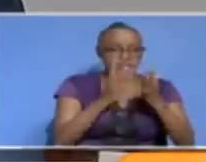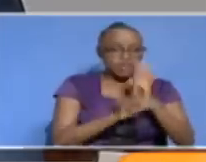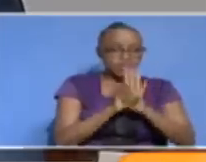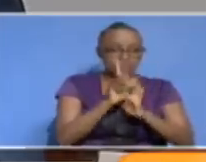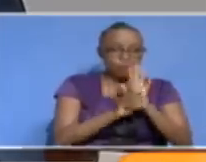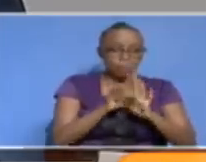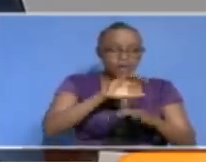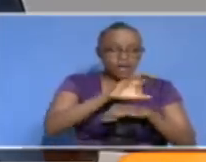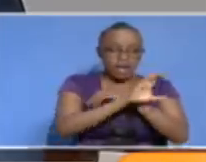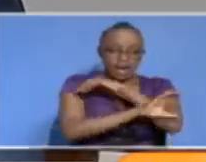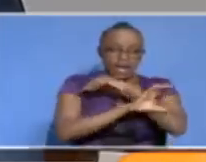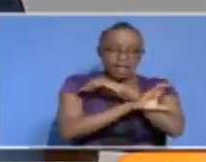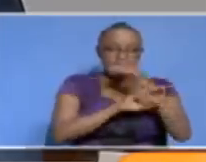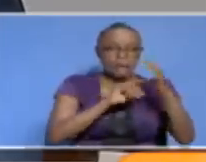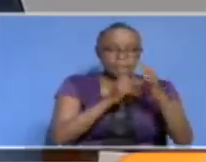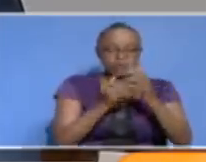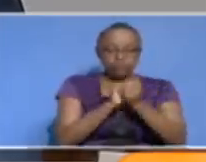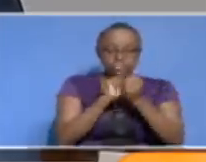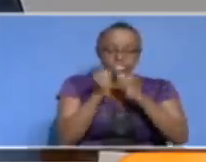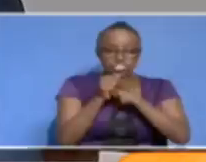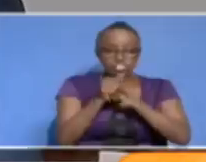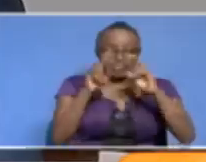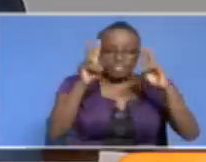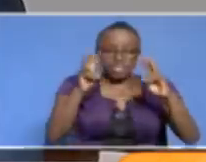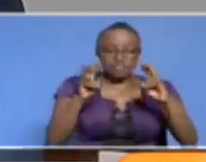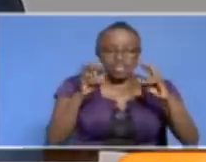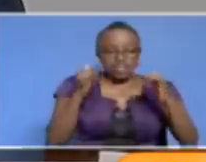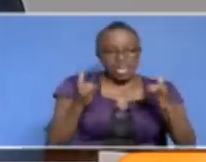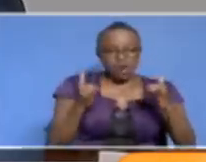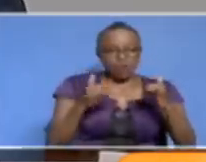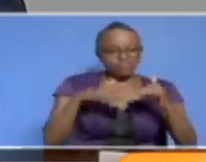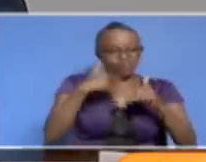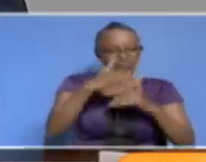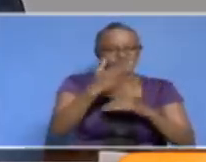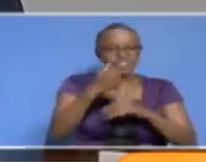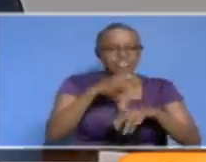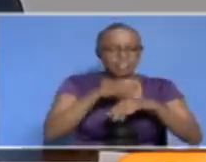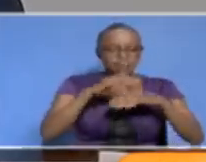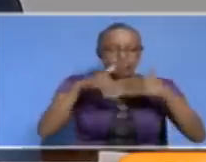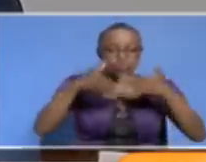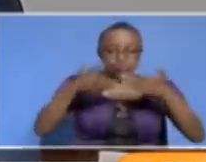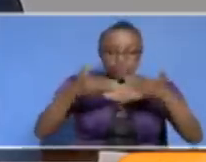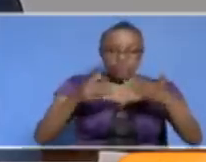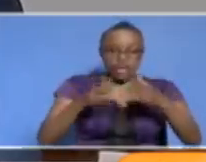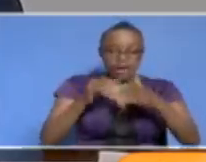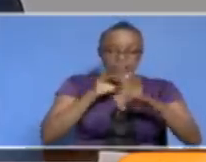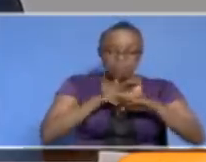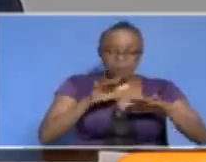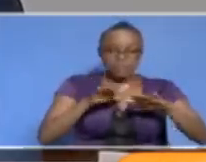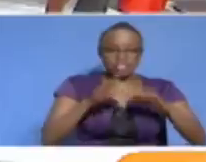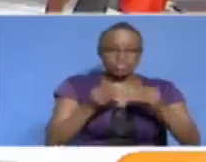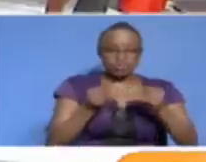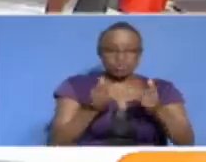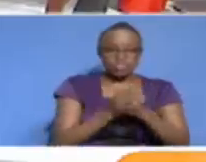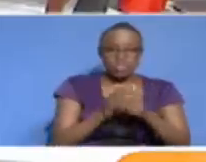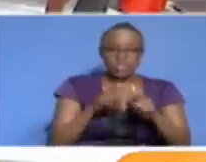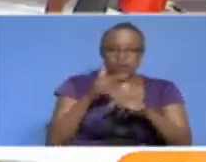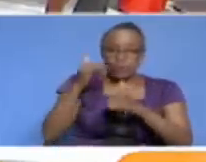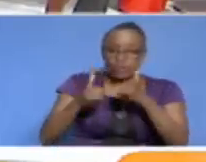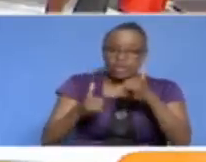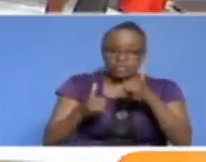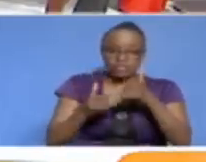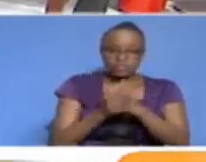country, we are going to address this issue every now and then until we get a solution, a permanent solution to this. All right. We're going to end